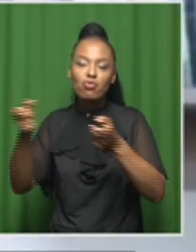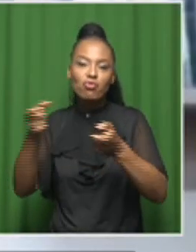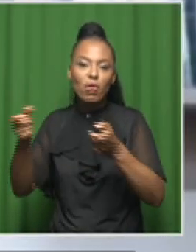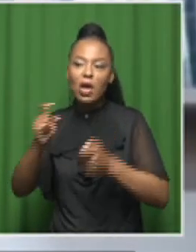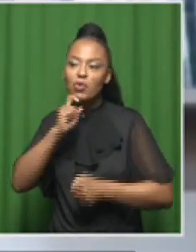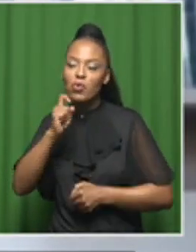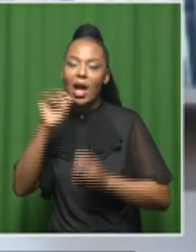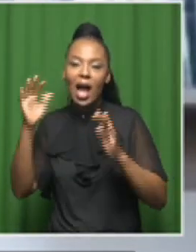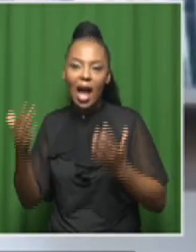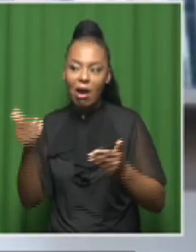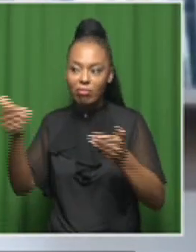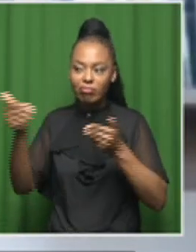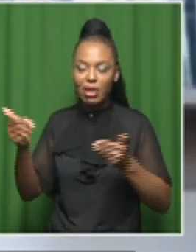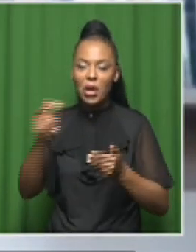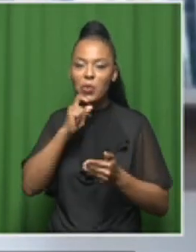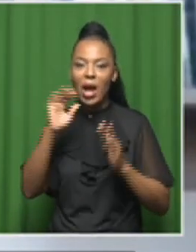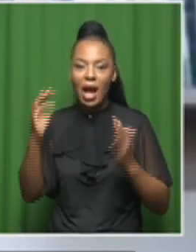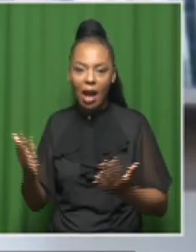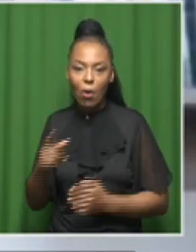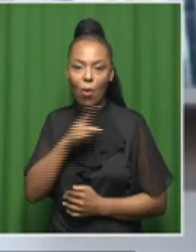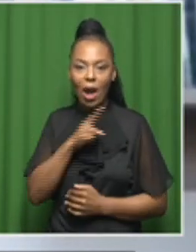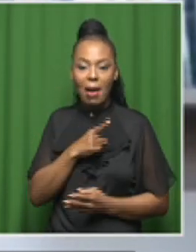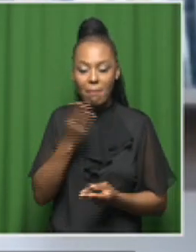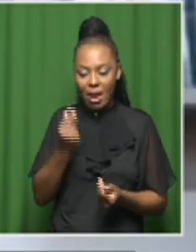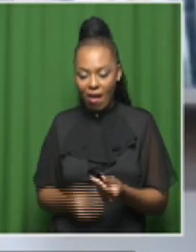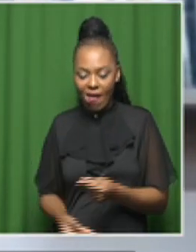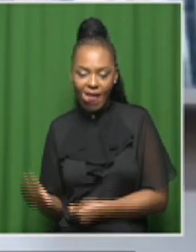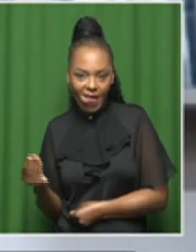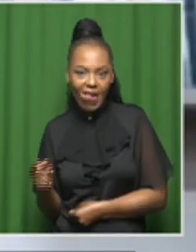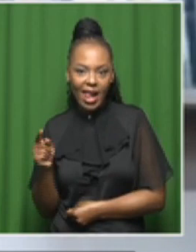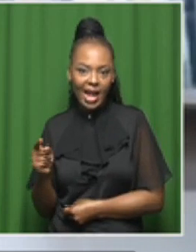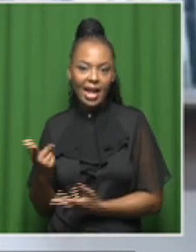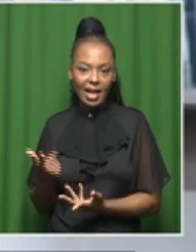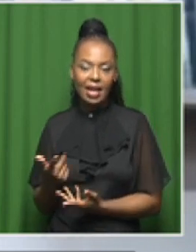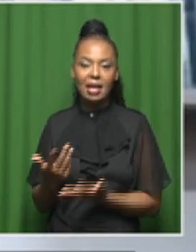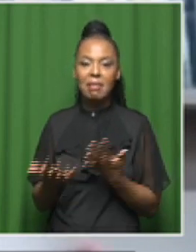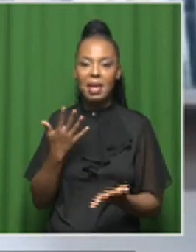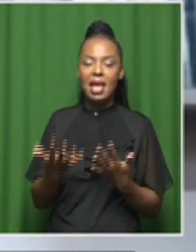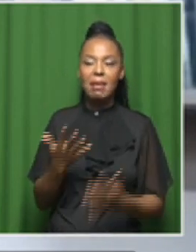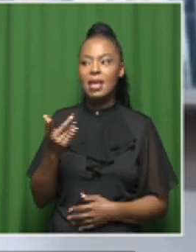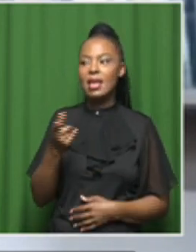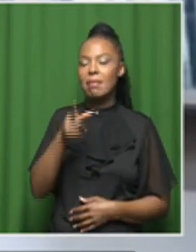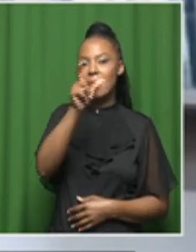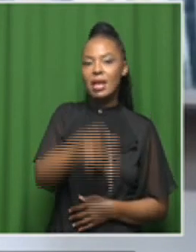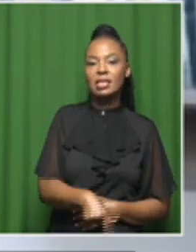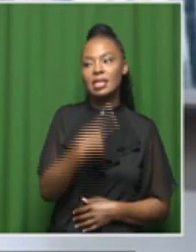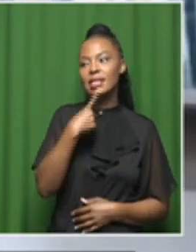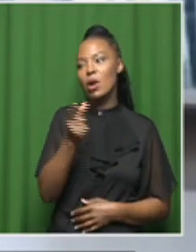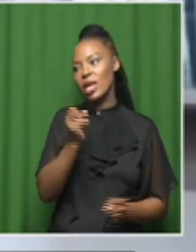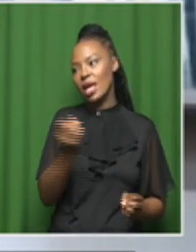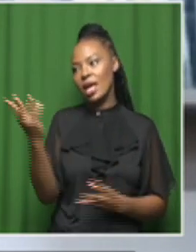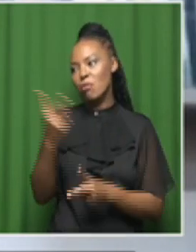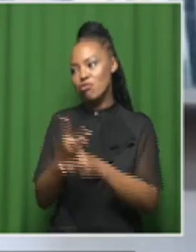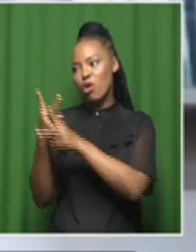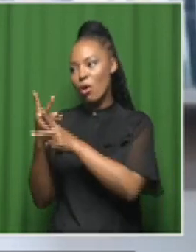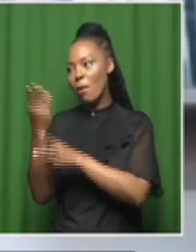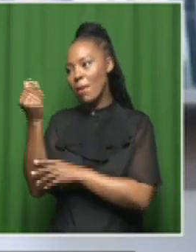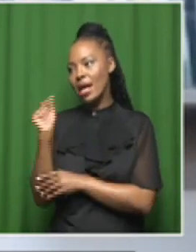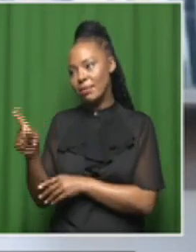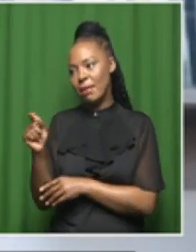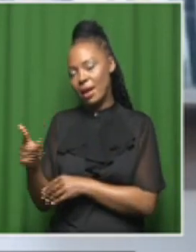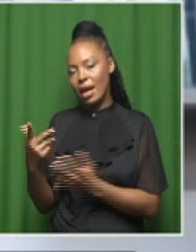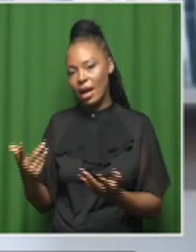because money laundering can come from just a giver who's saying, I want to give you money. We have seen that during the